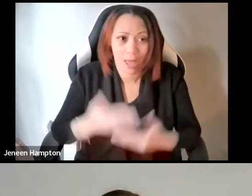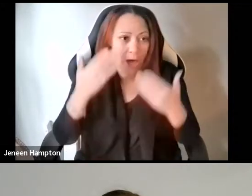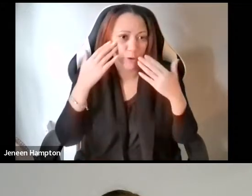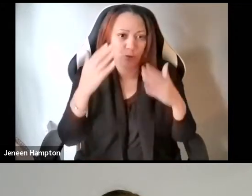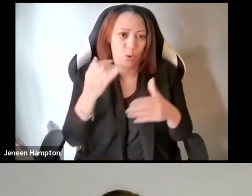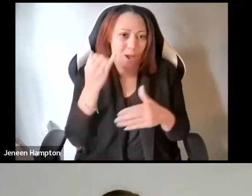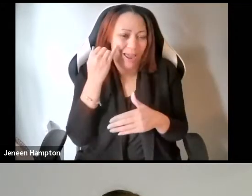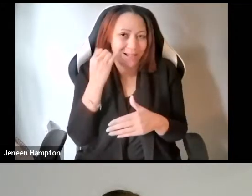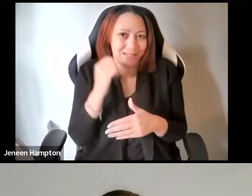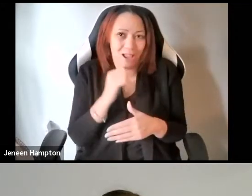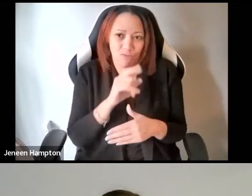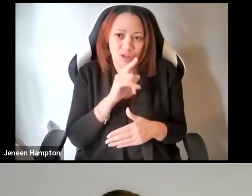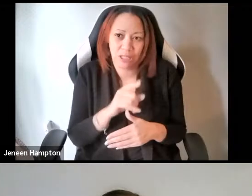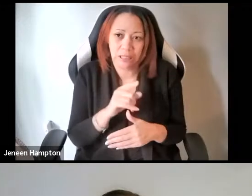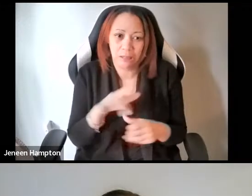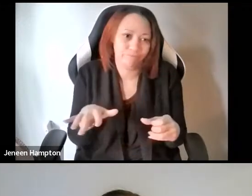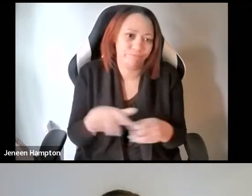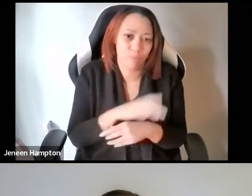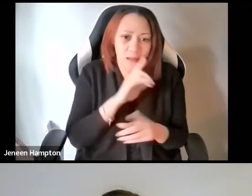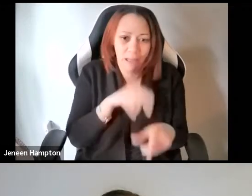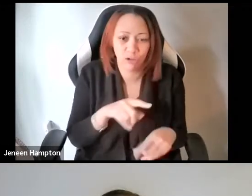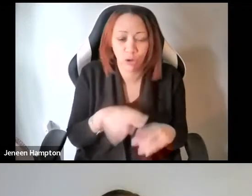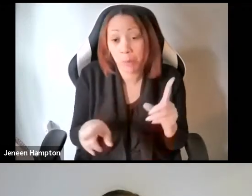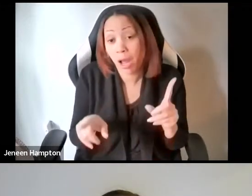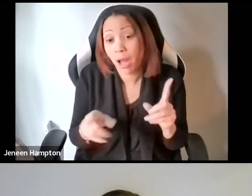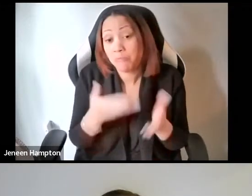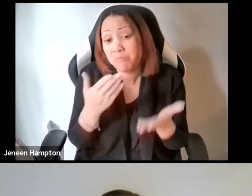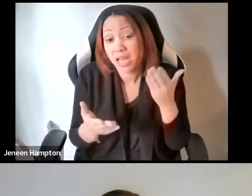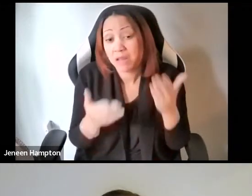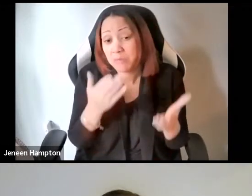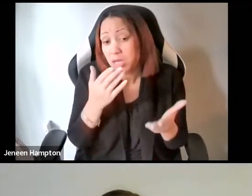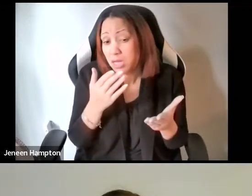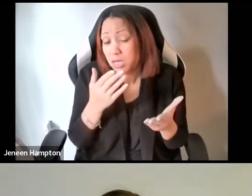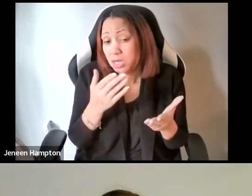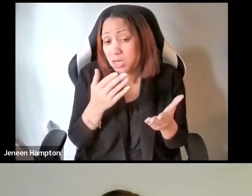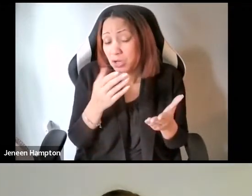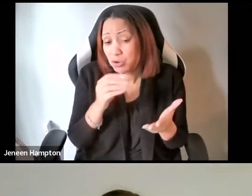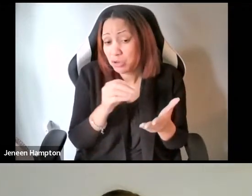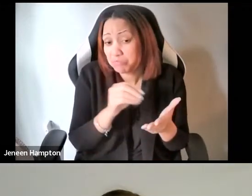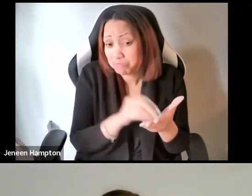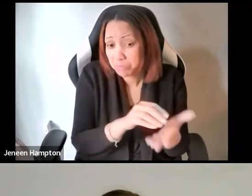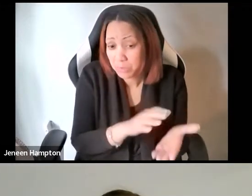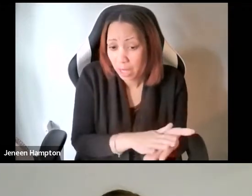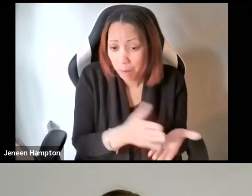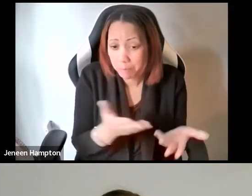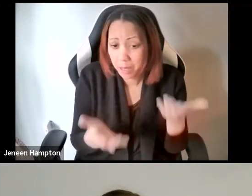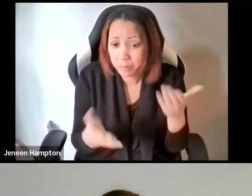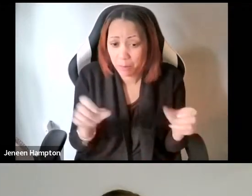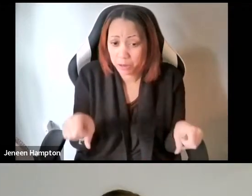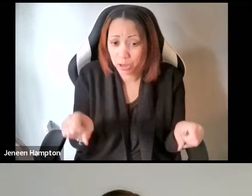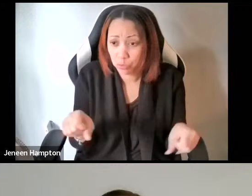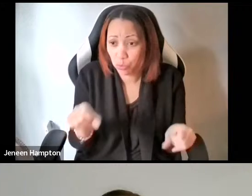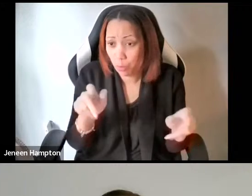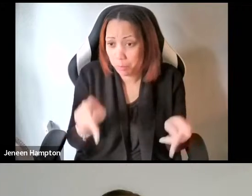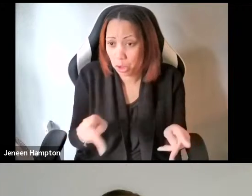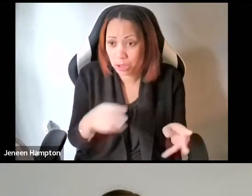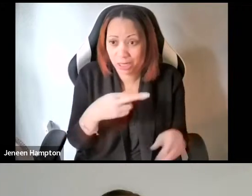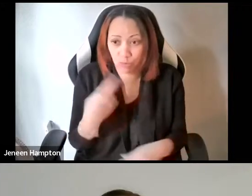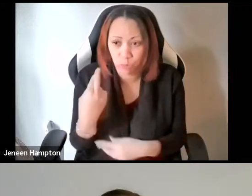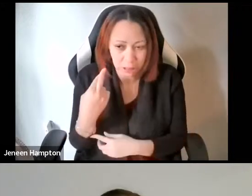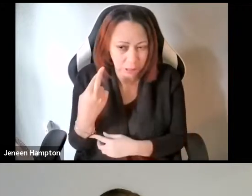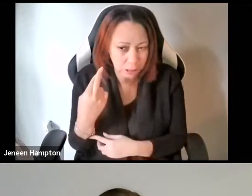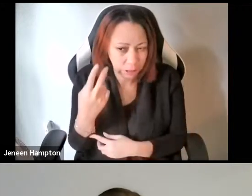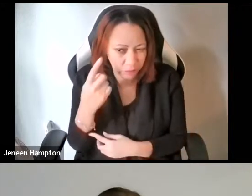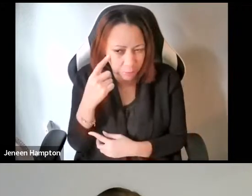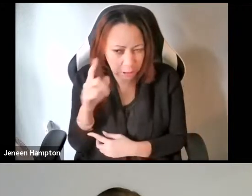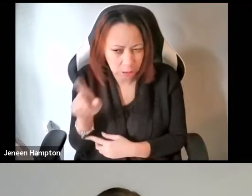doesn't give a definitive answer, but you could indicate that somewhere in the tool that this is potentially someone who's at risk, if that makes